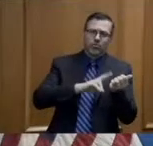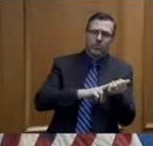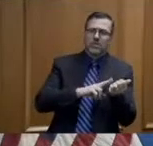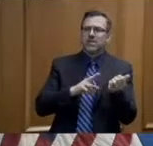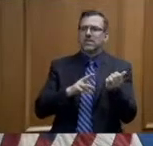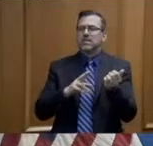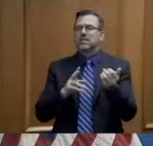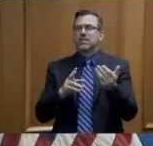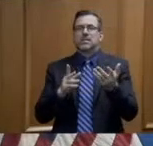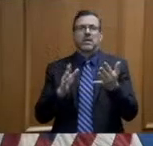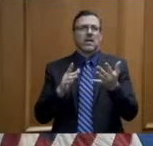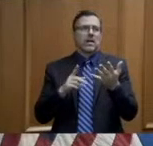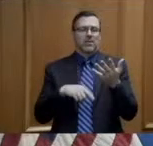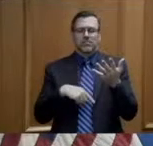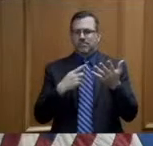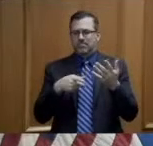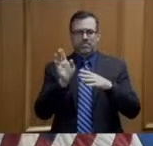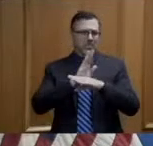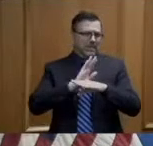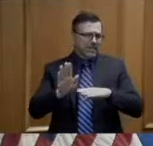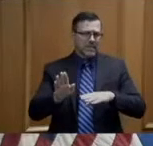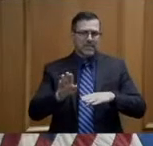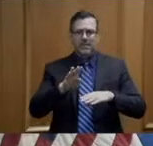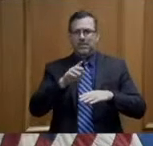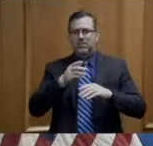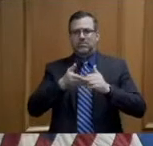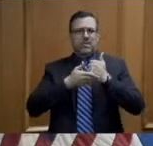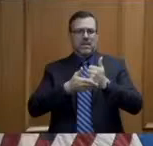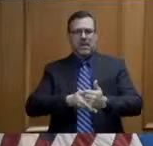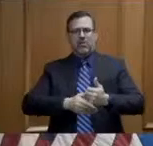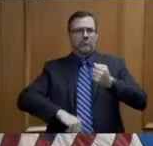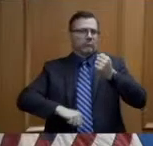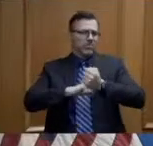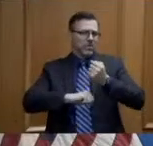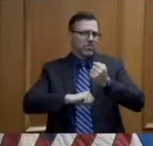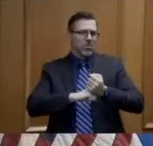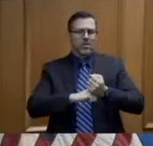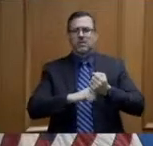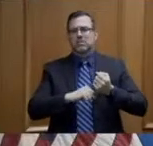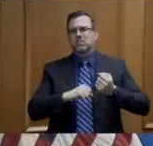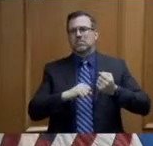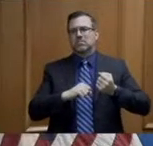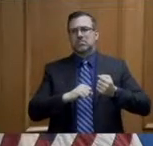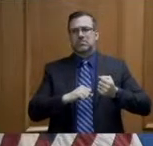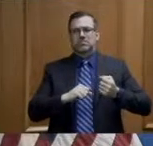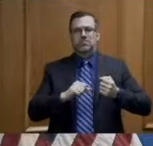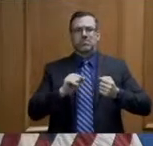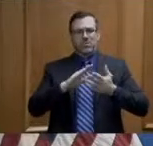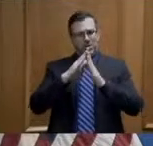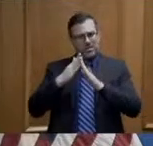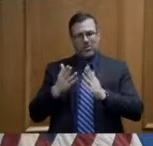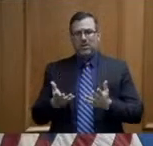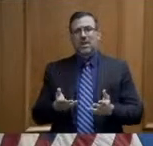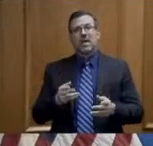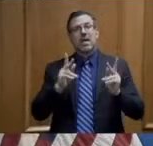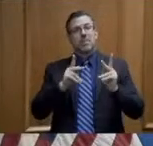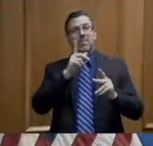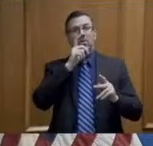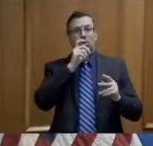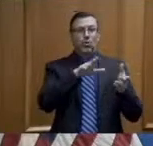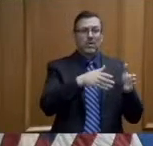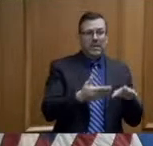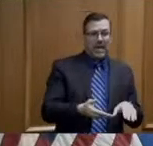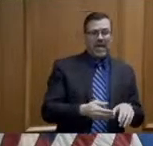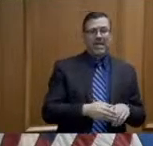medical personnel, businesses that have supported these survivors. And to the survivors and to the victims and to the